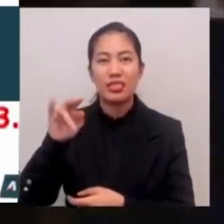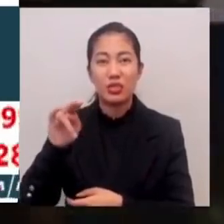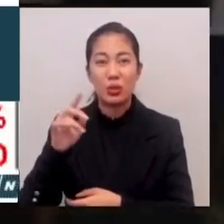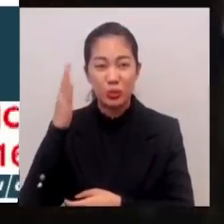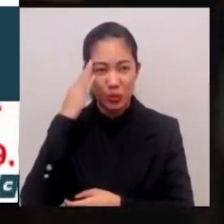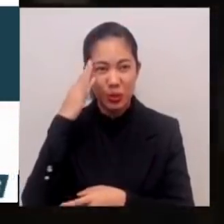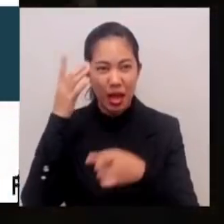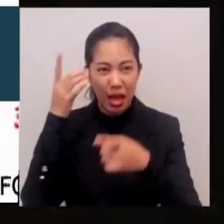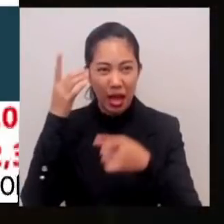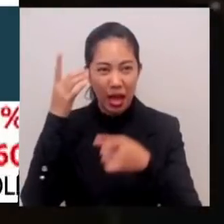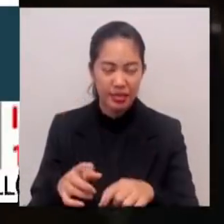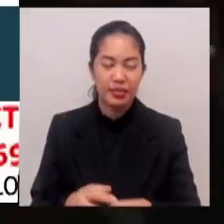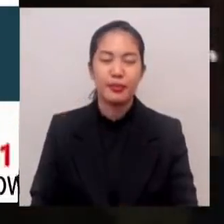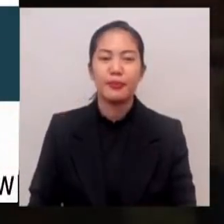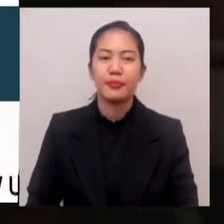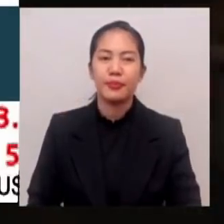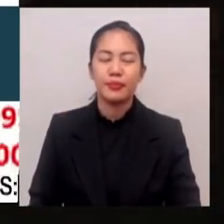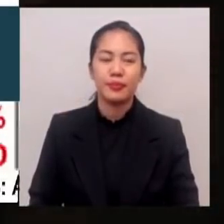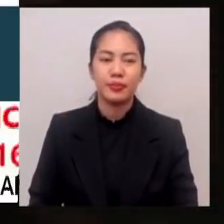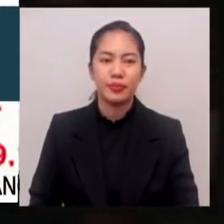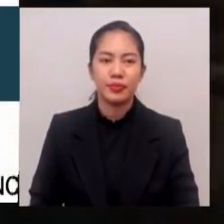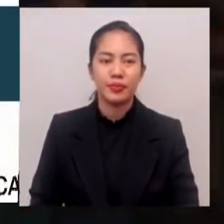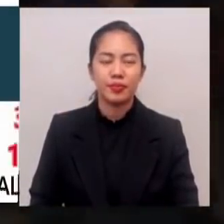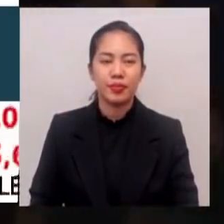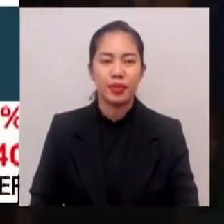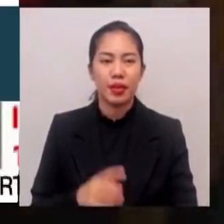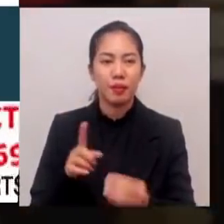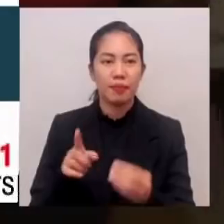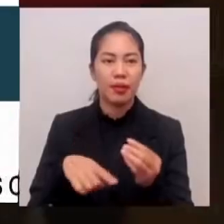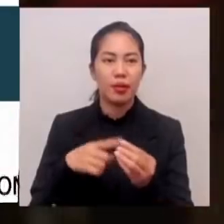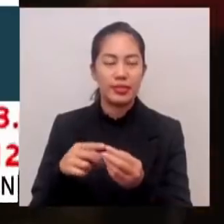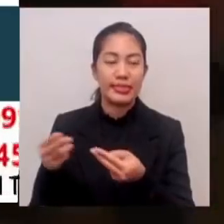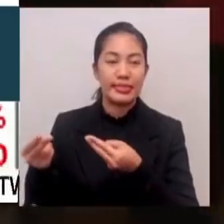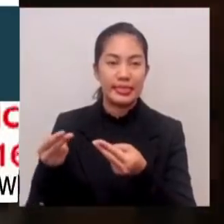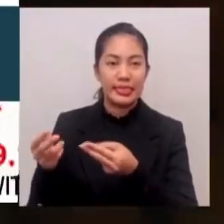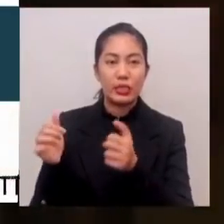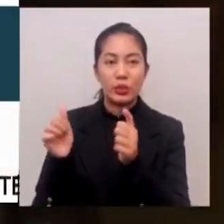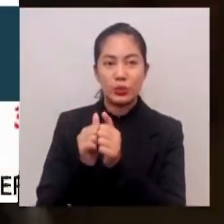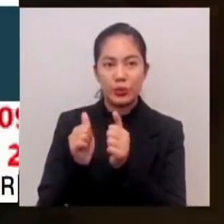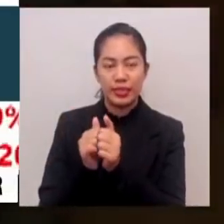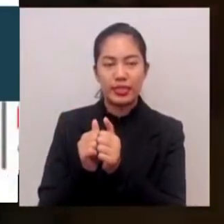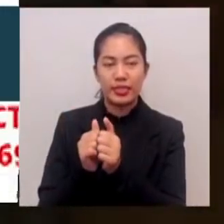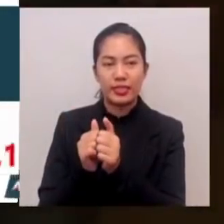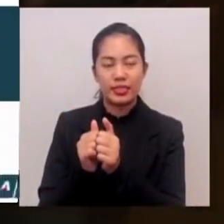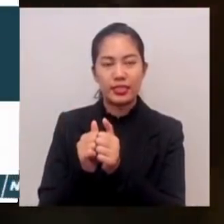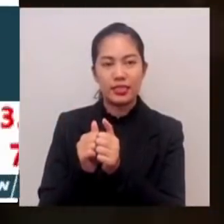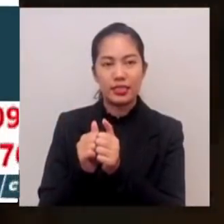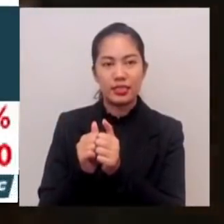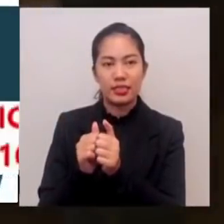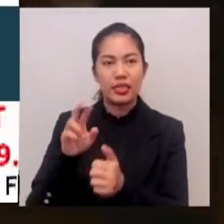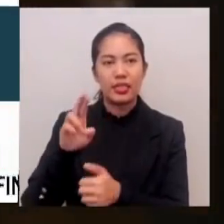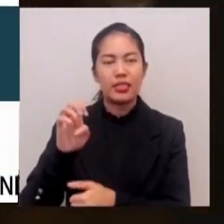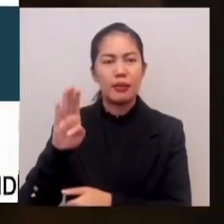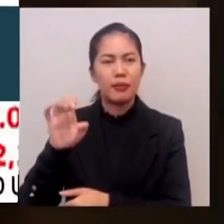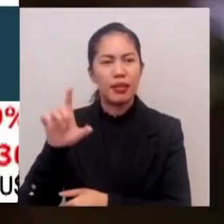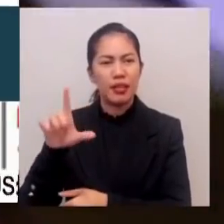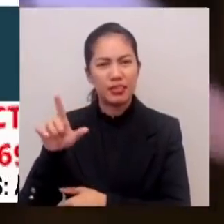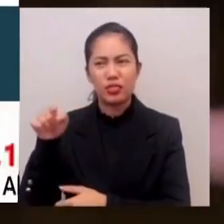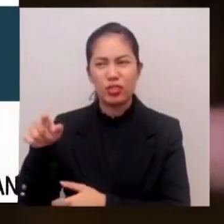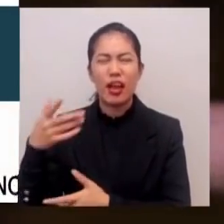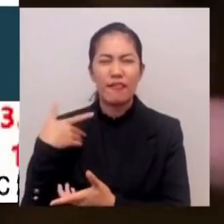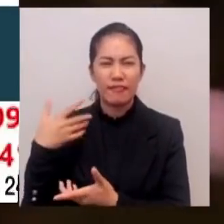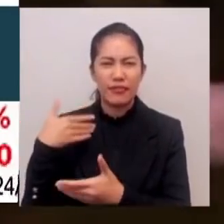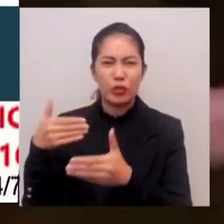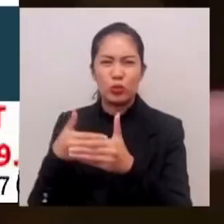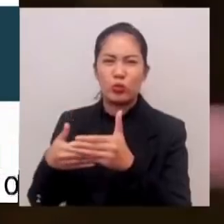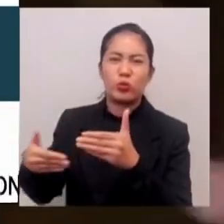to with this, our negotiations with the Moro rebels, we are already in the far advanced stage. In